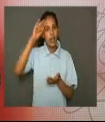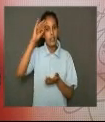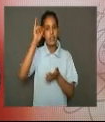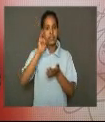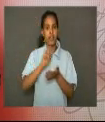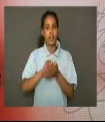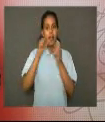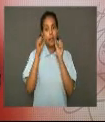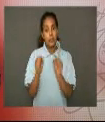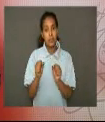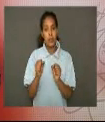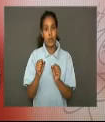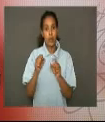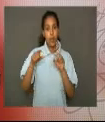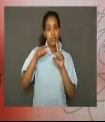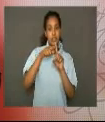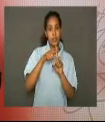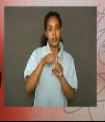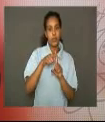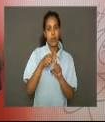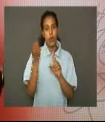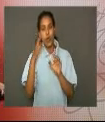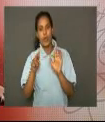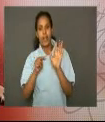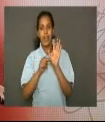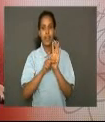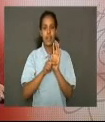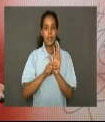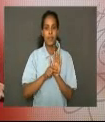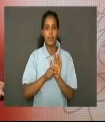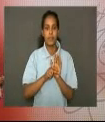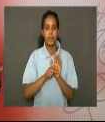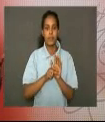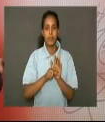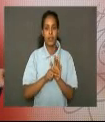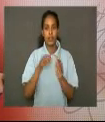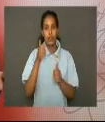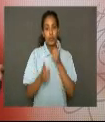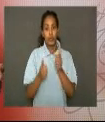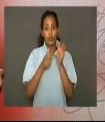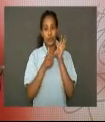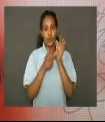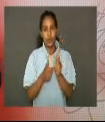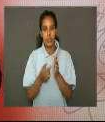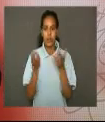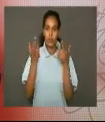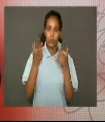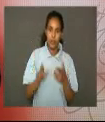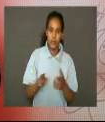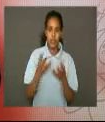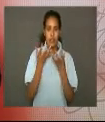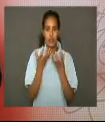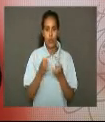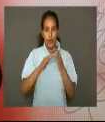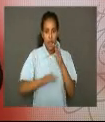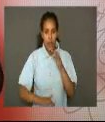that they can be positive or negative, which shows whether it slows